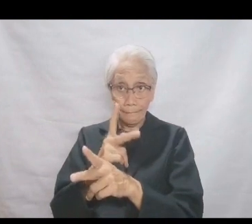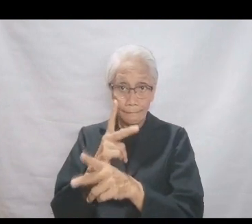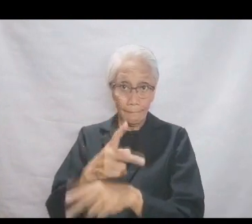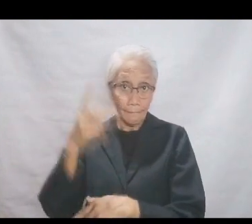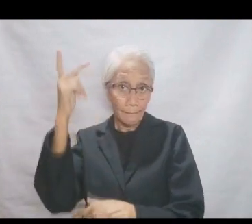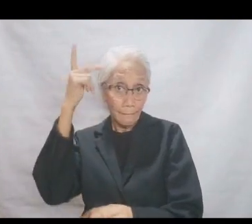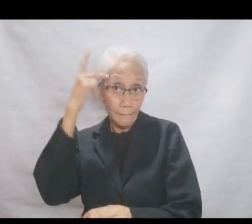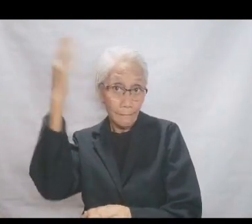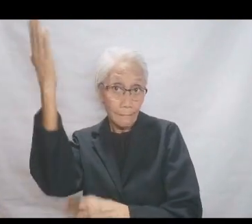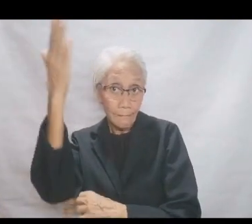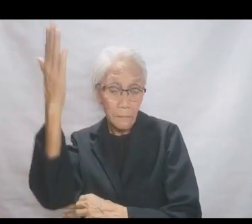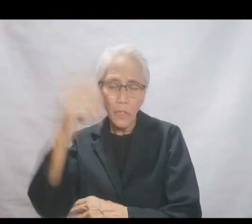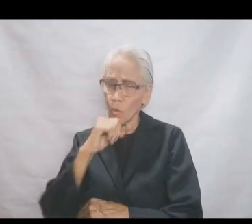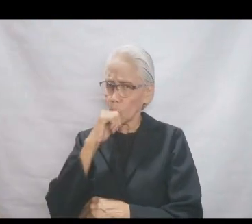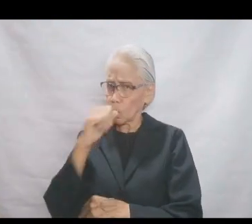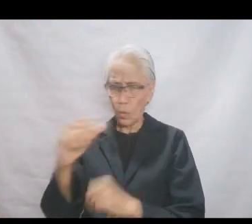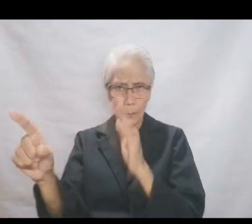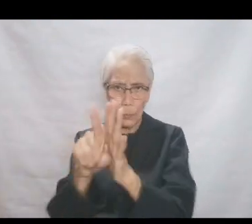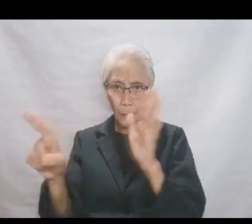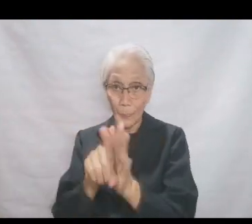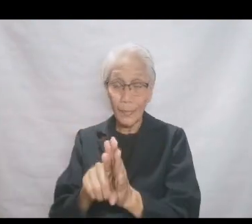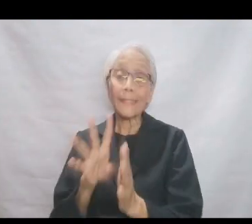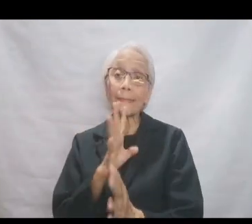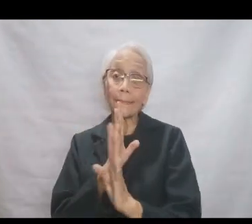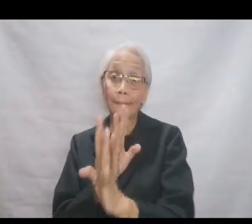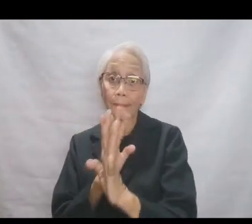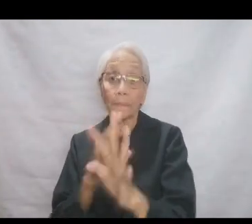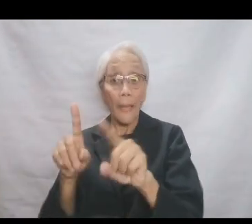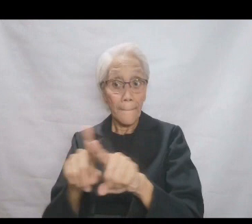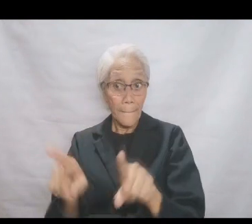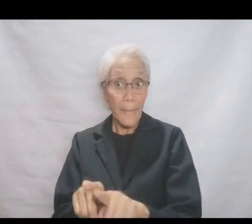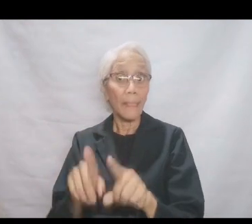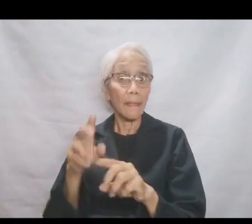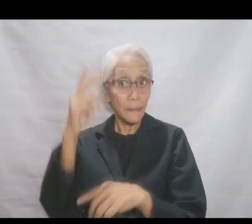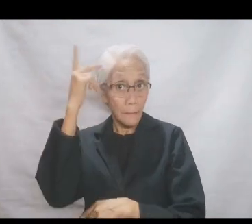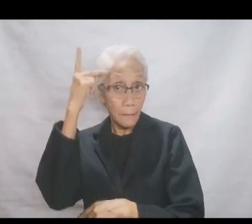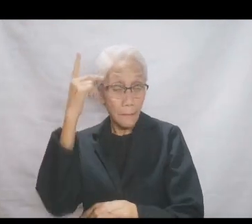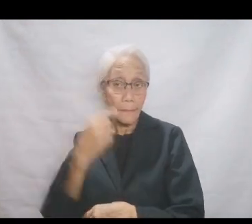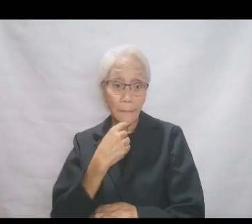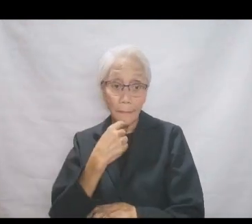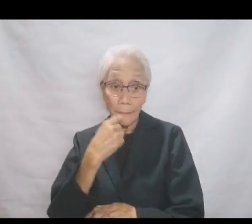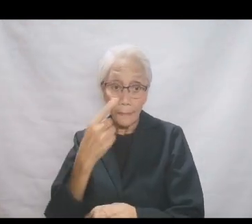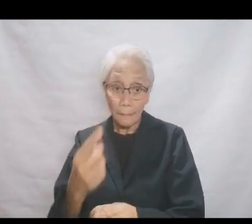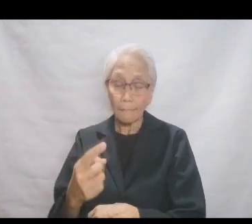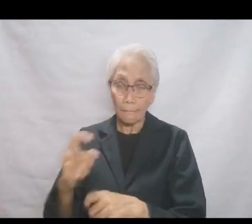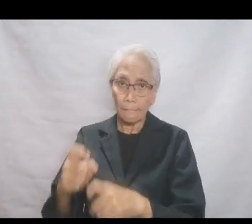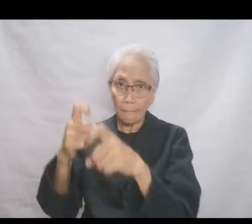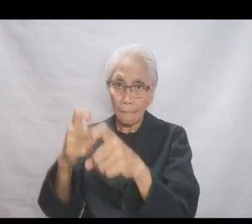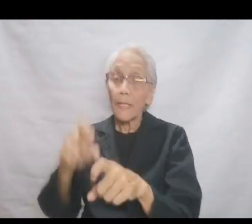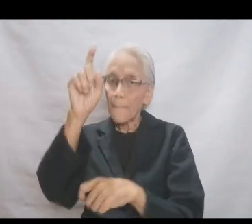In keeping with Paul's exhortation, we do not forbid speaking in tongues. But, as Paul says, should the rare gift be